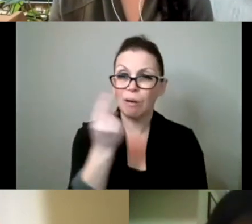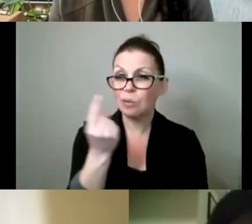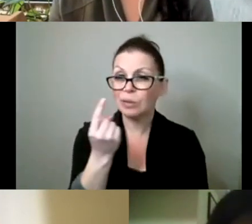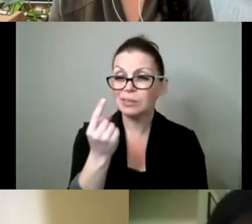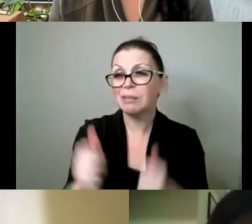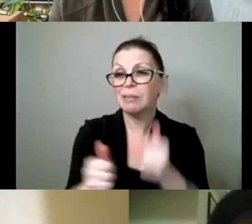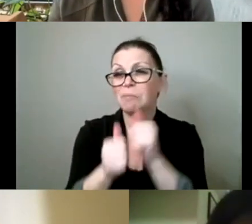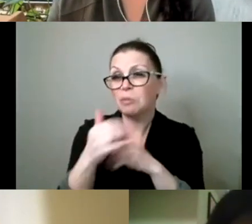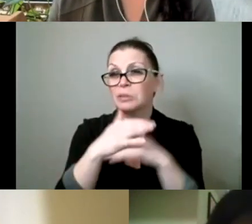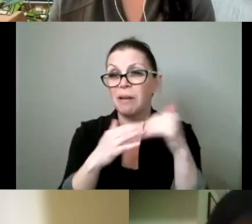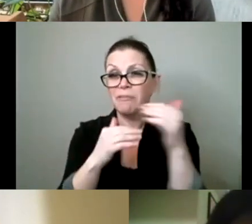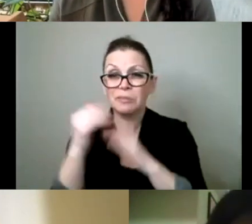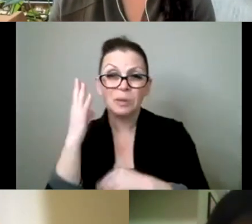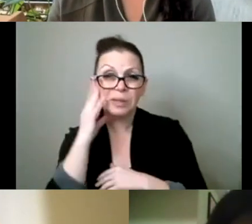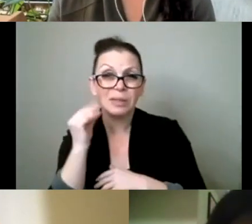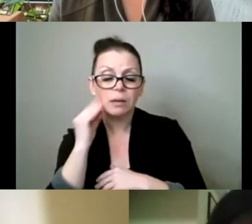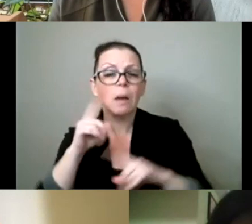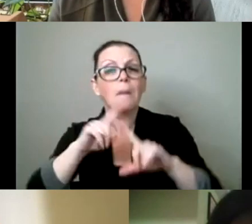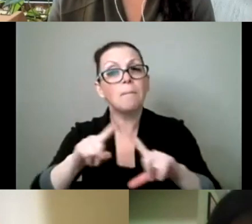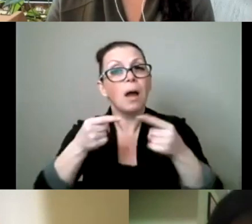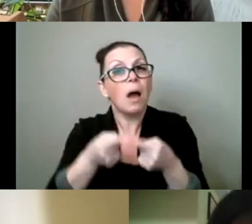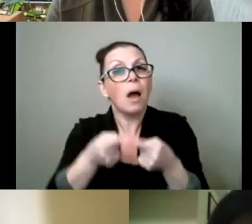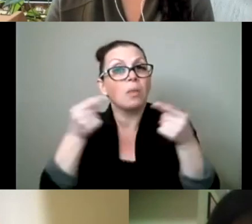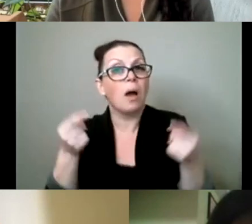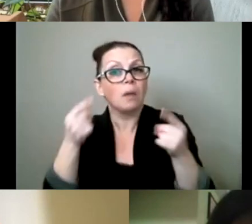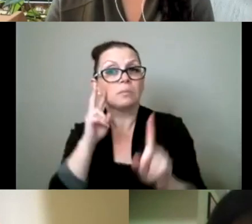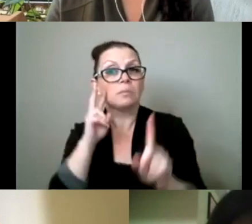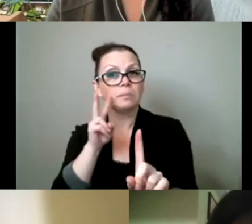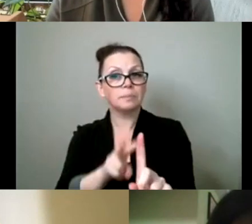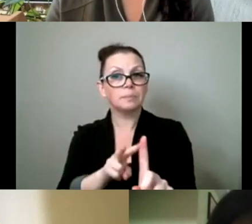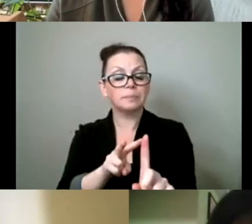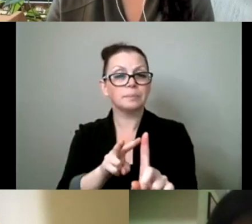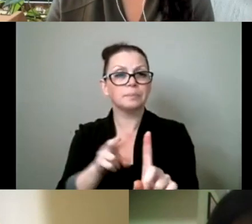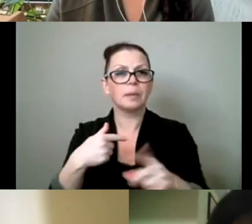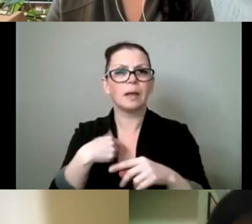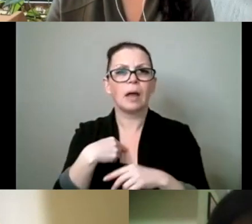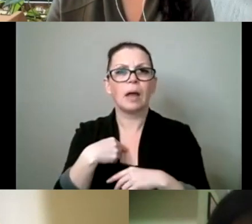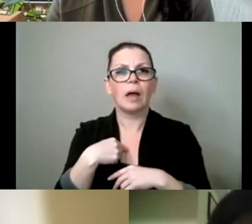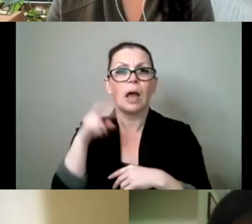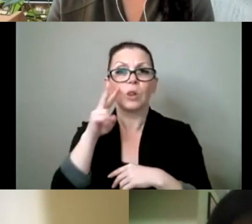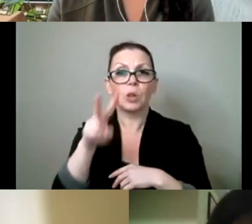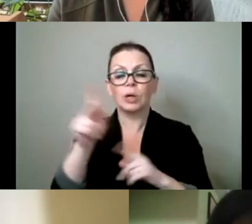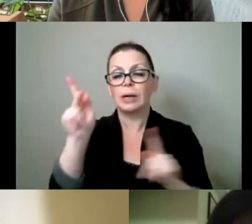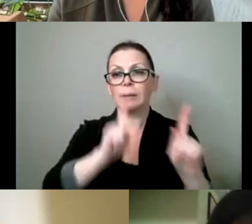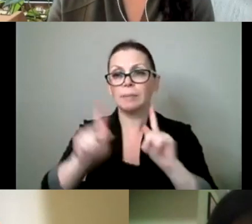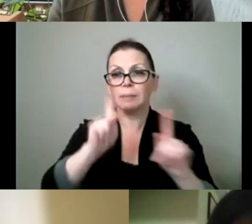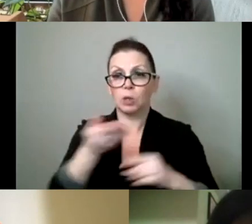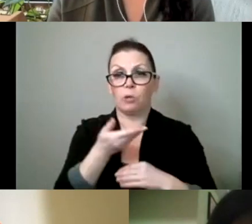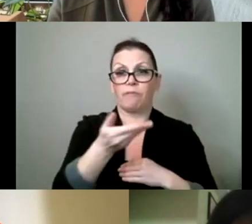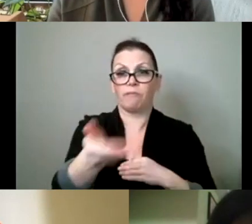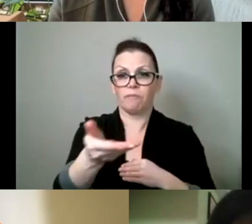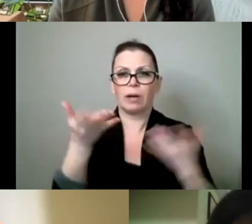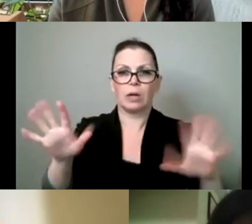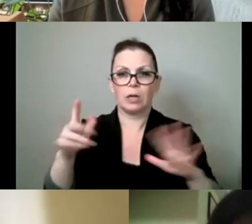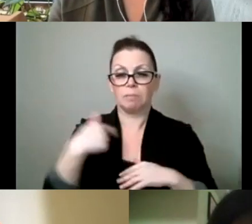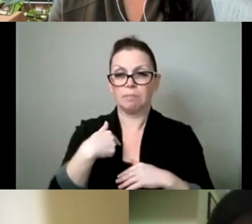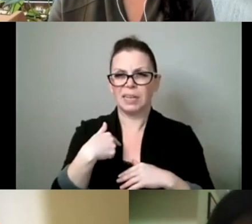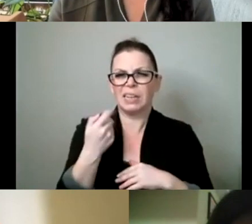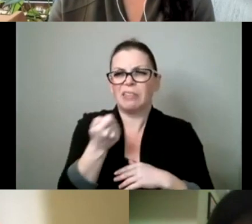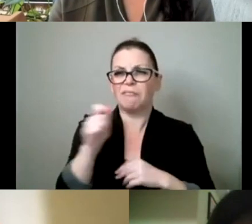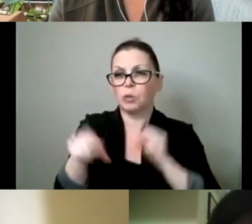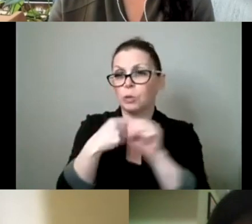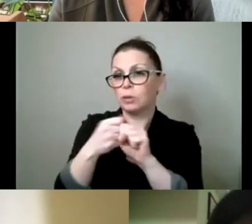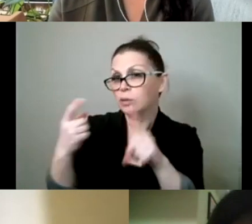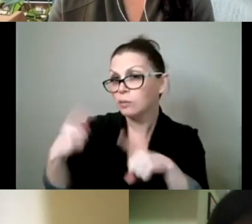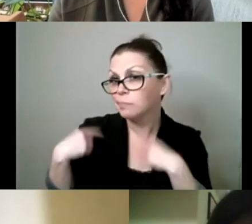comfortable. But then on the other hand, I look at folks that have hired me in the last few